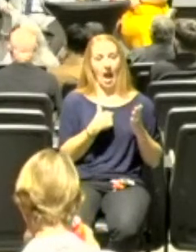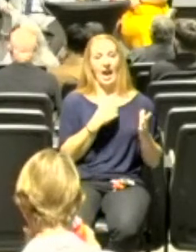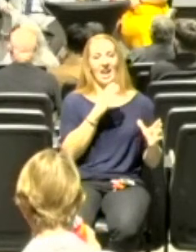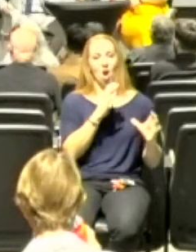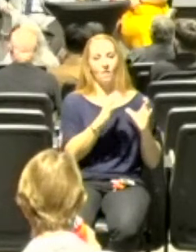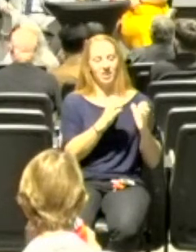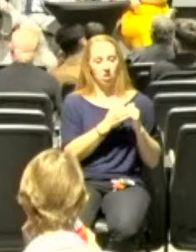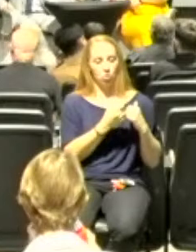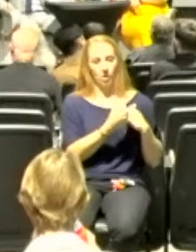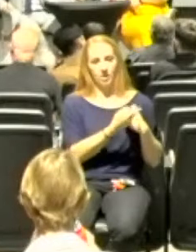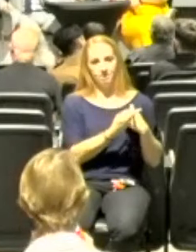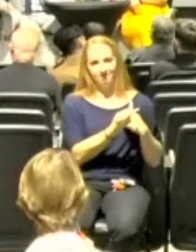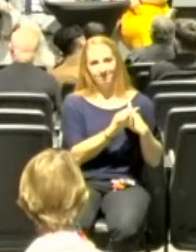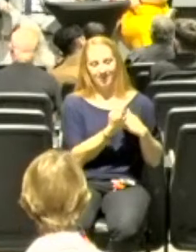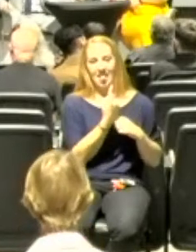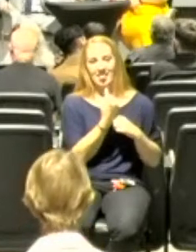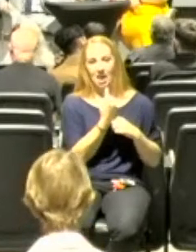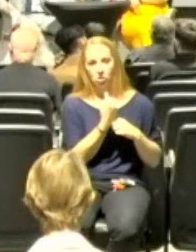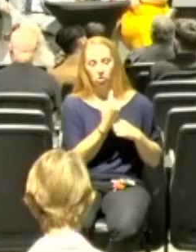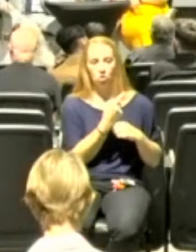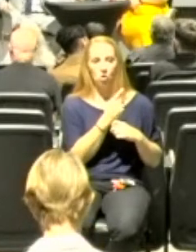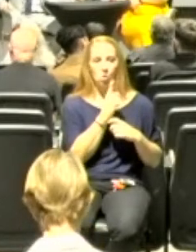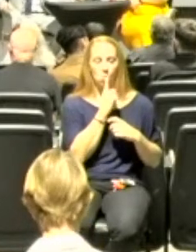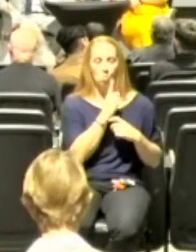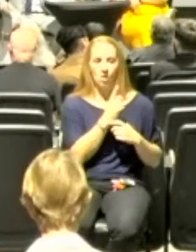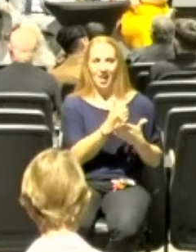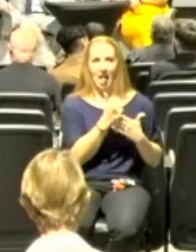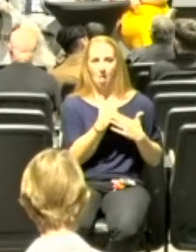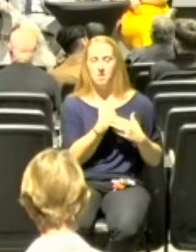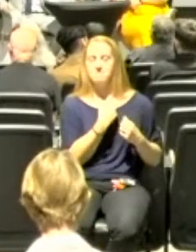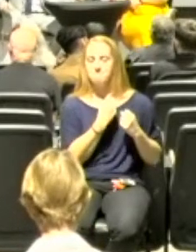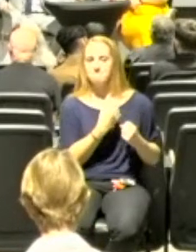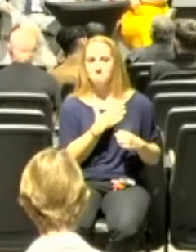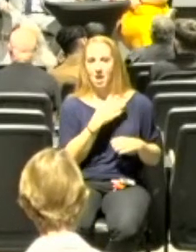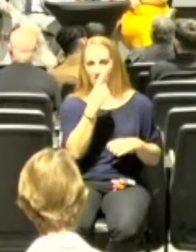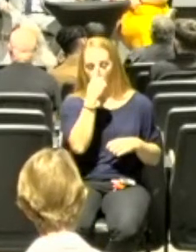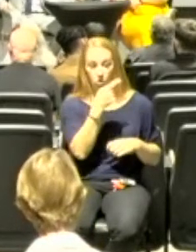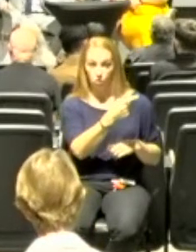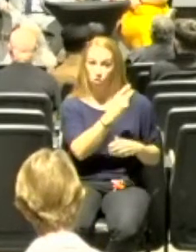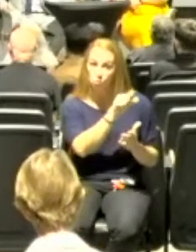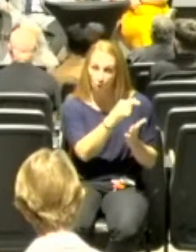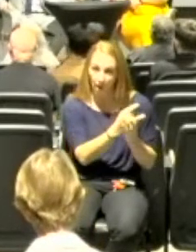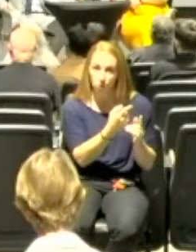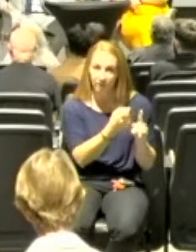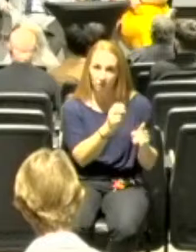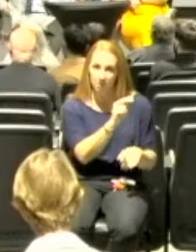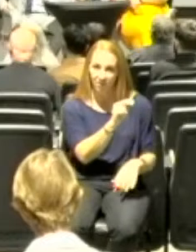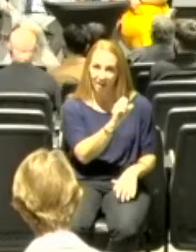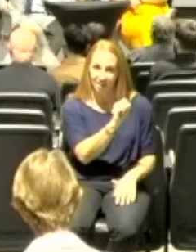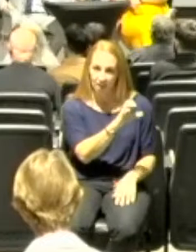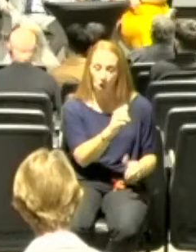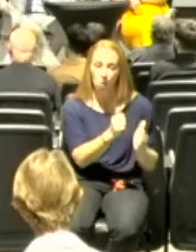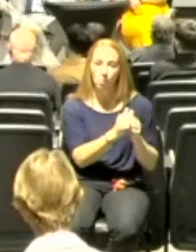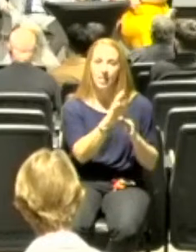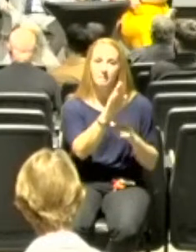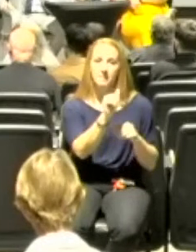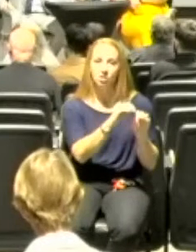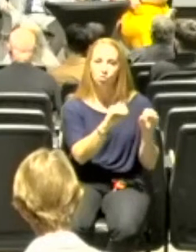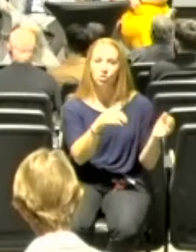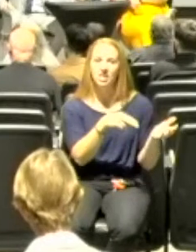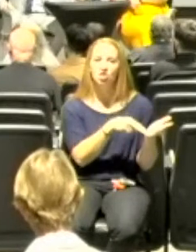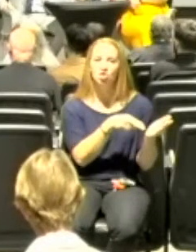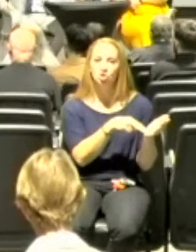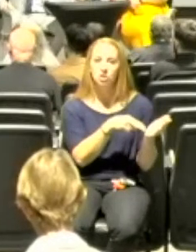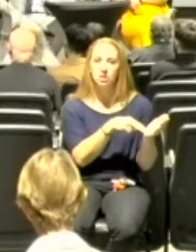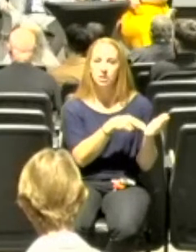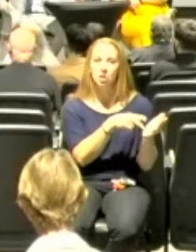with me last year that really cemented my thinking on this. She's graduating from Nevada State, or was, with a bachelor's degree in nursing, and she